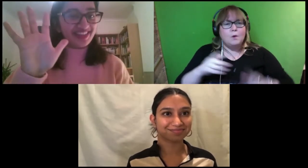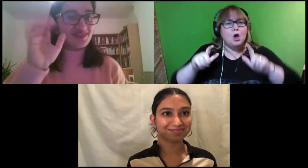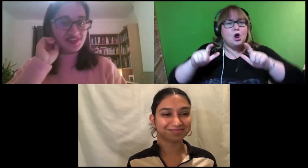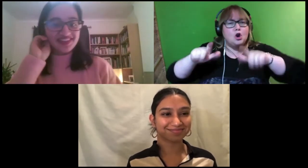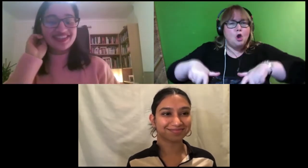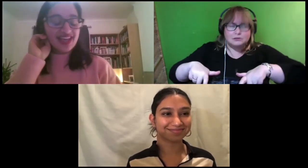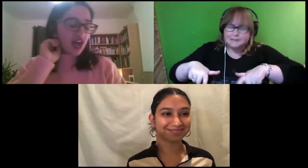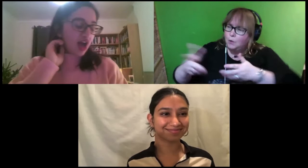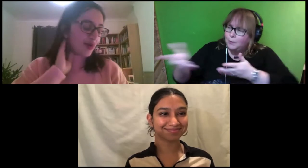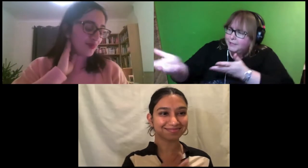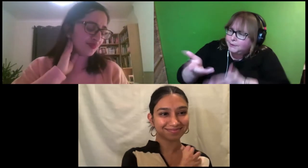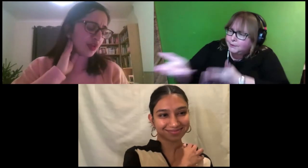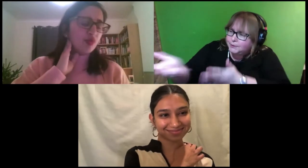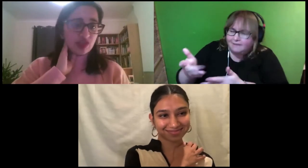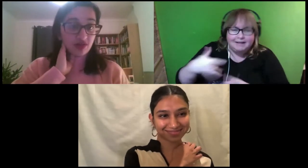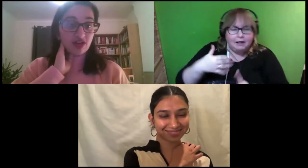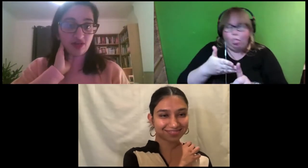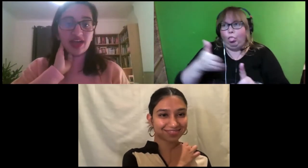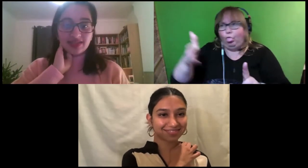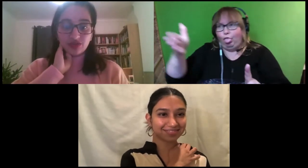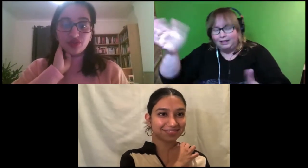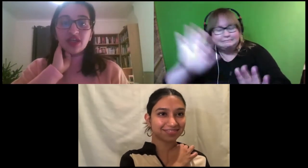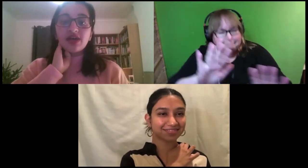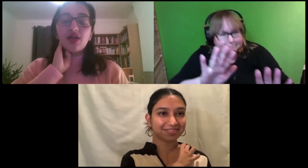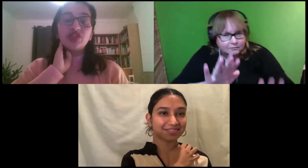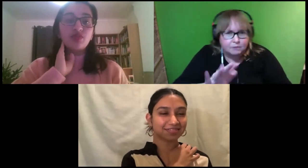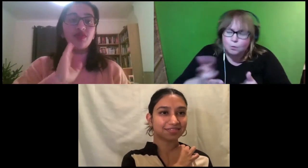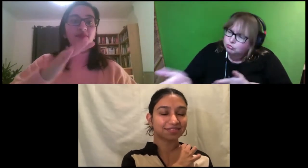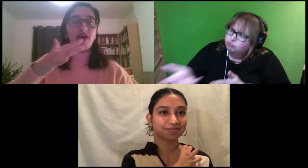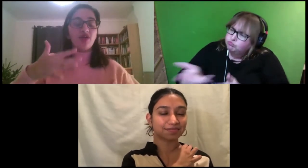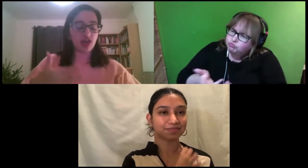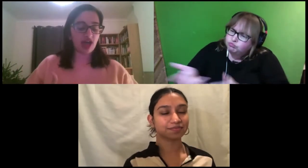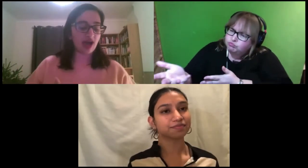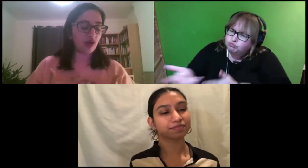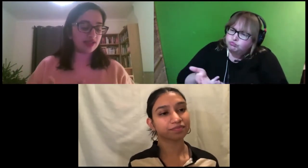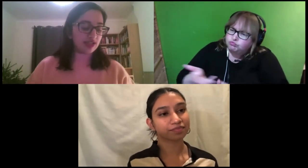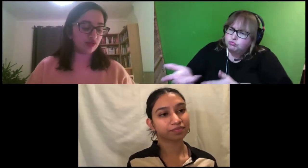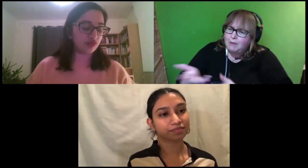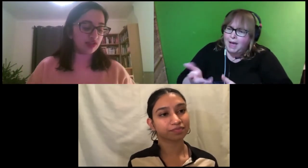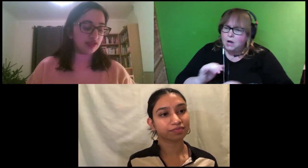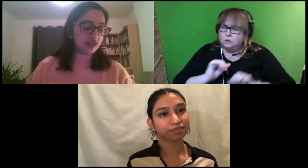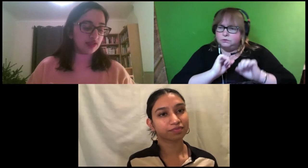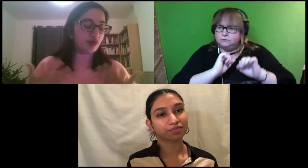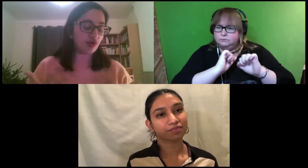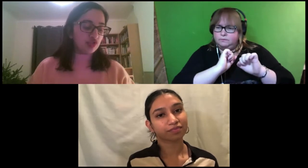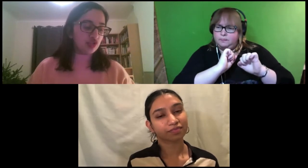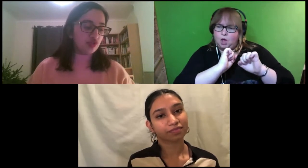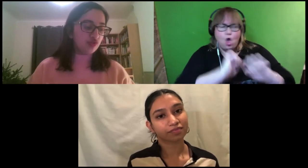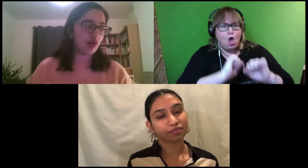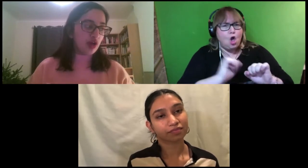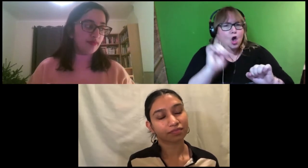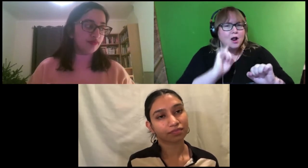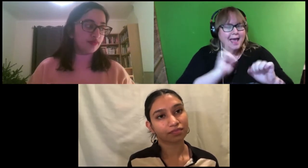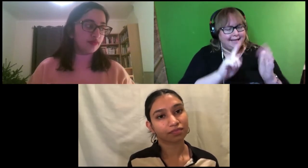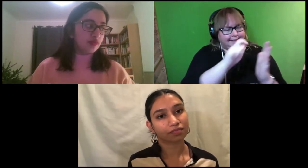we'll get there, I promise. But we spoke a lot about Anzaldúa, and we spoke about how Anzaldúa's approach